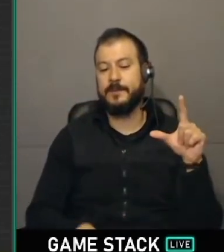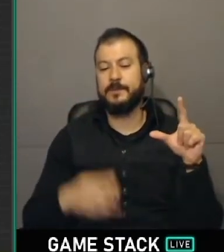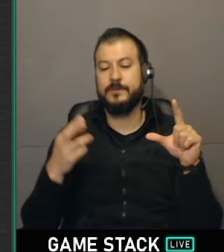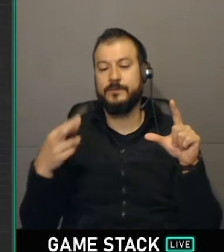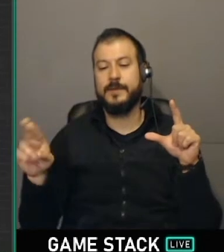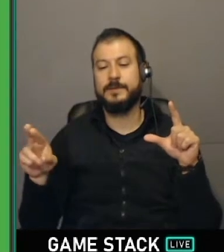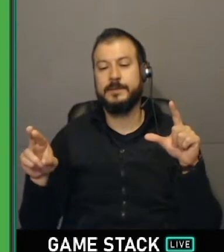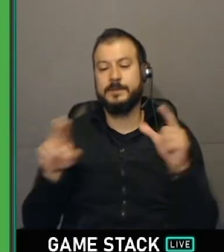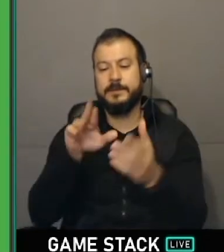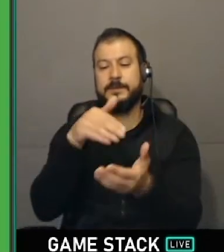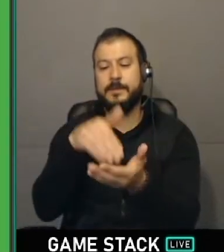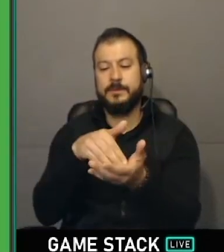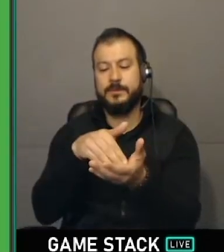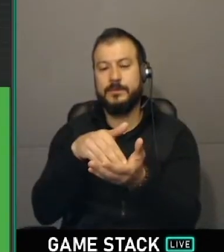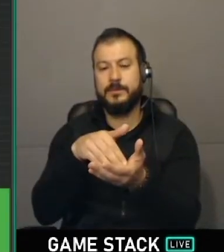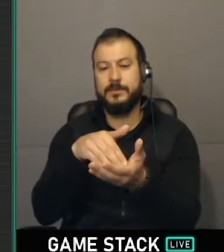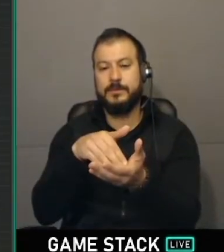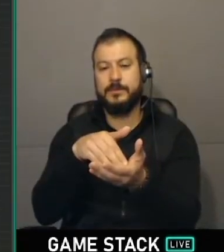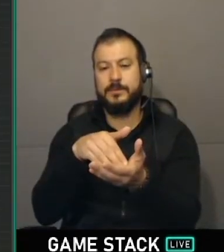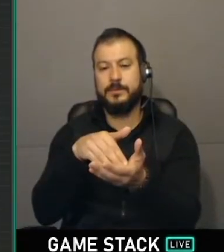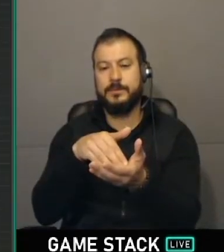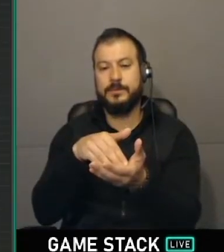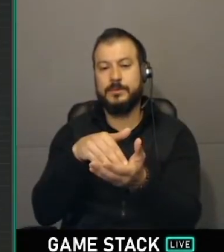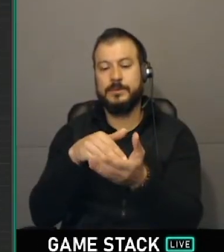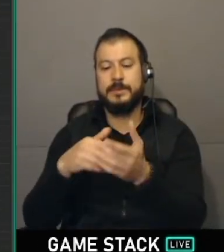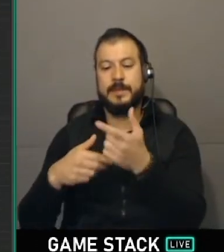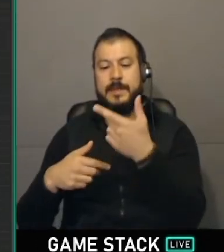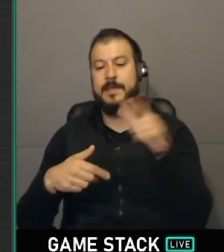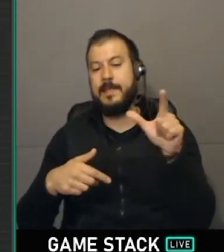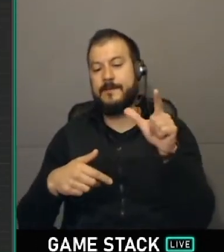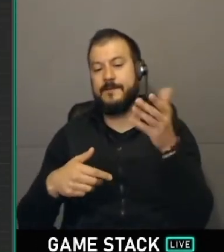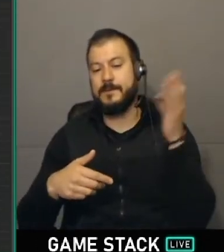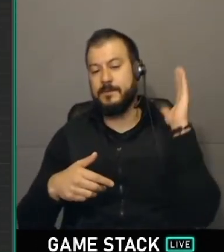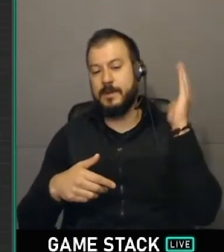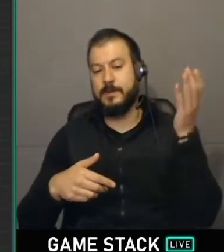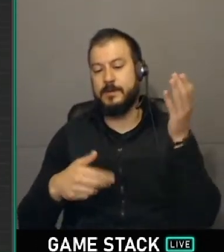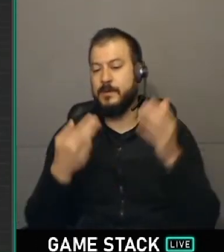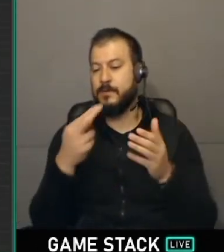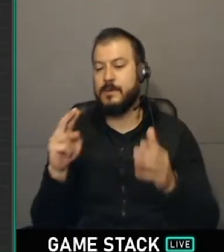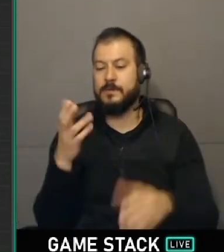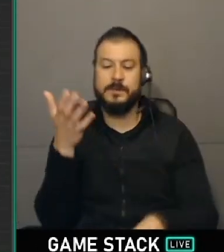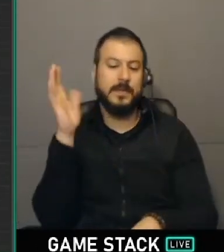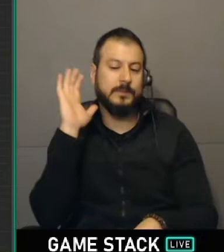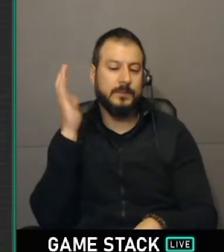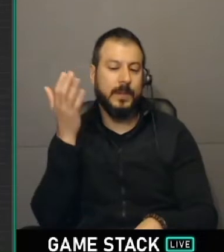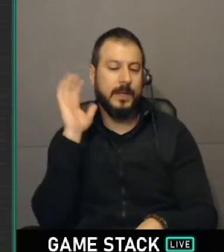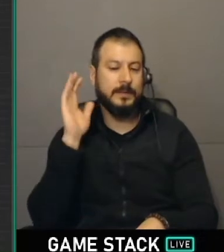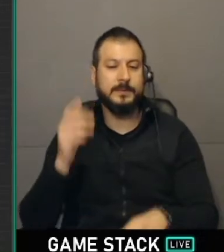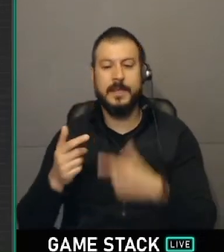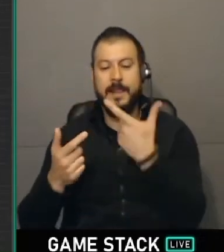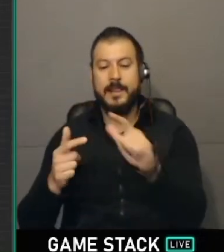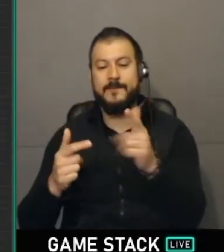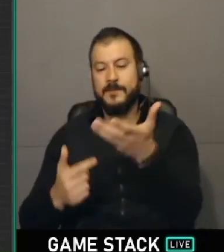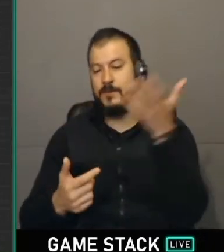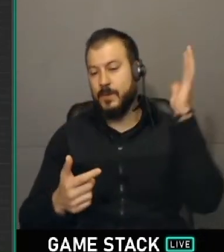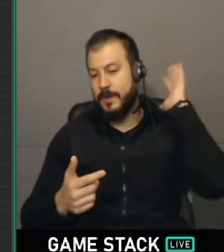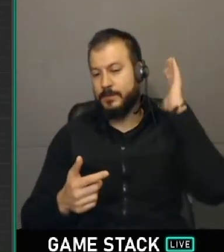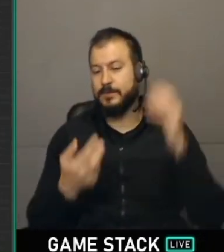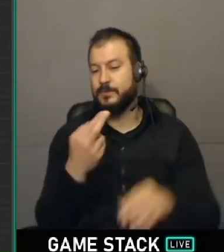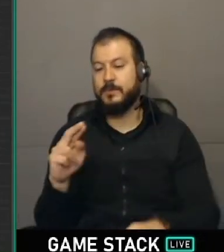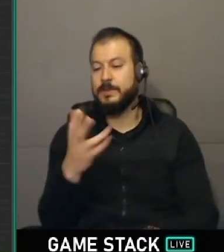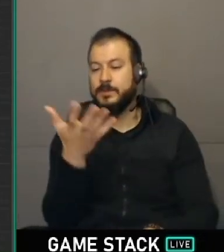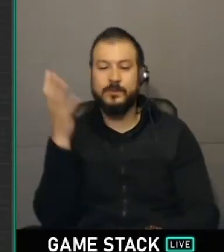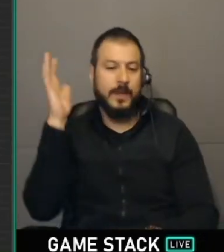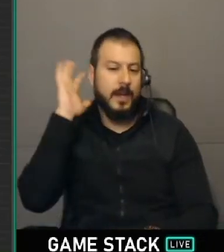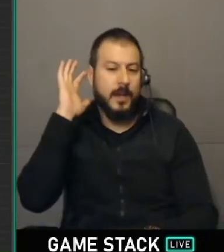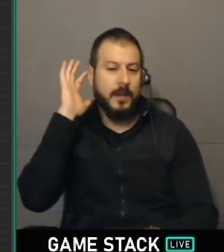center. Left side surround, right side surround. Left surround. Right surround. Height left